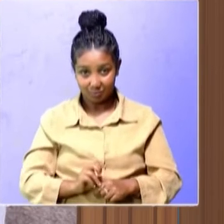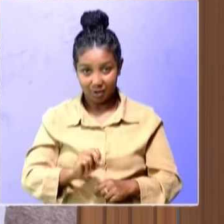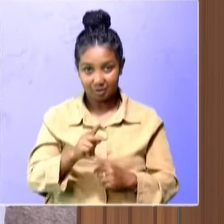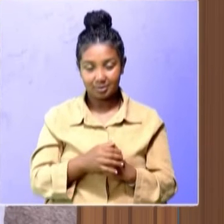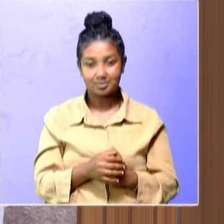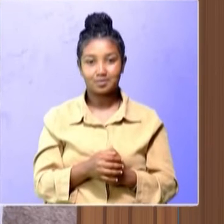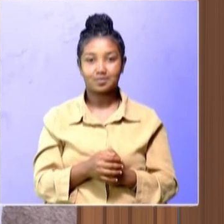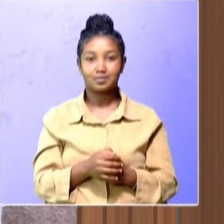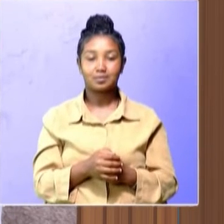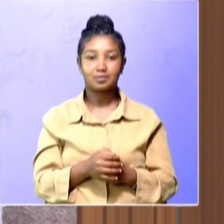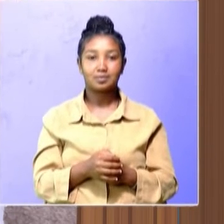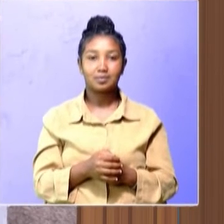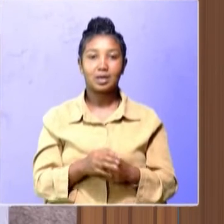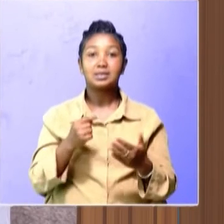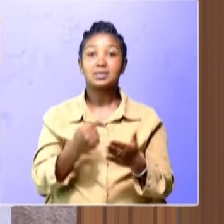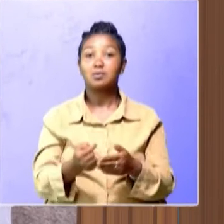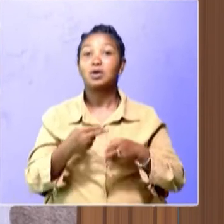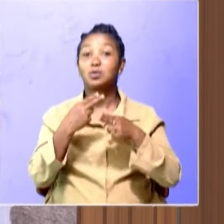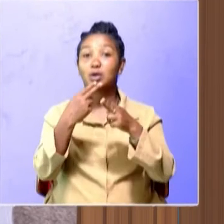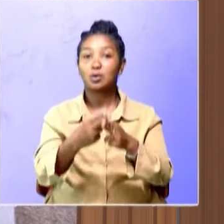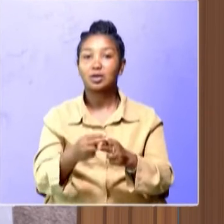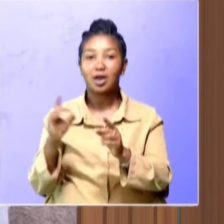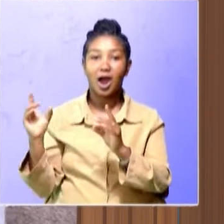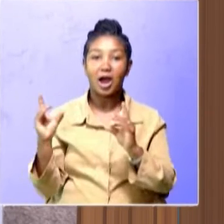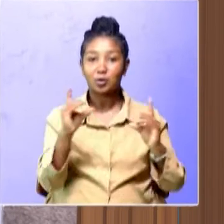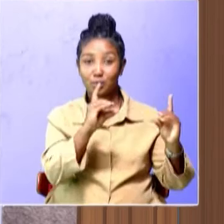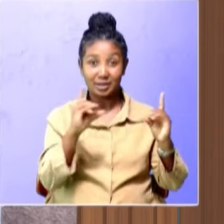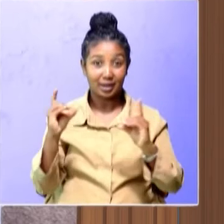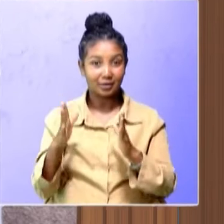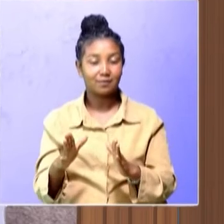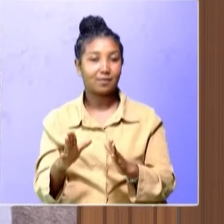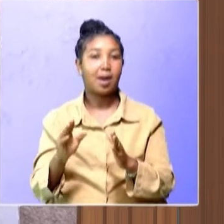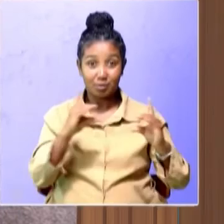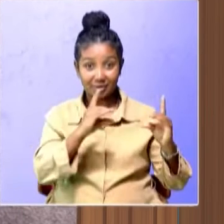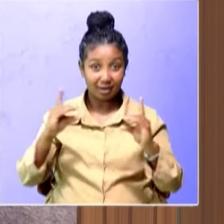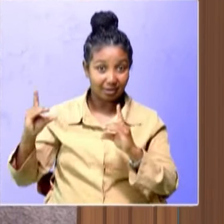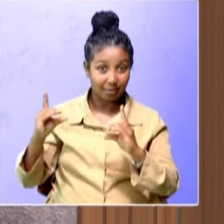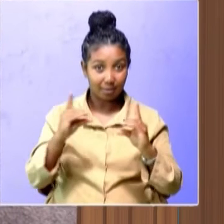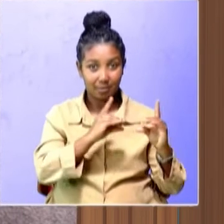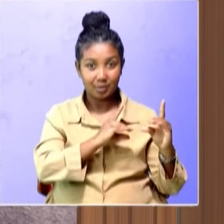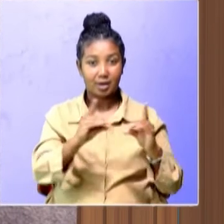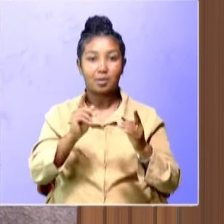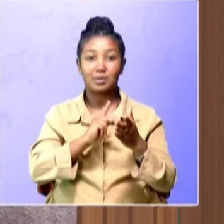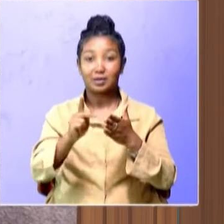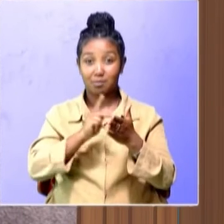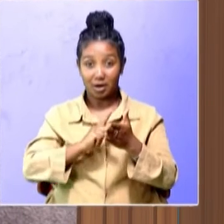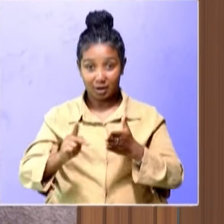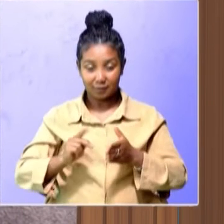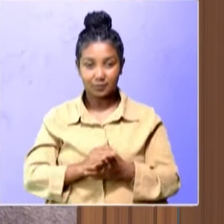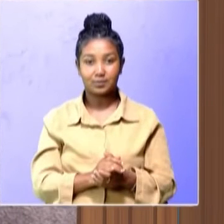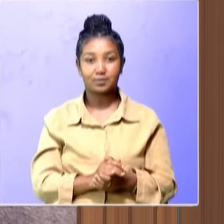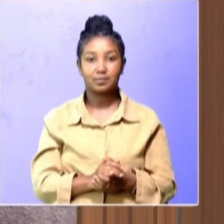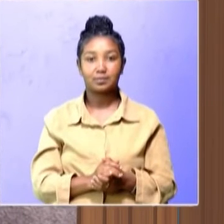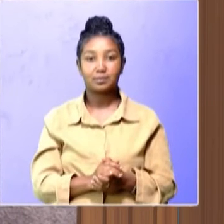right? This is what we call argumentative paragraph. So when we talk about argumentative